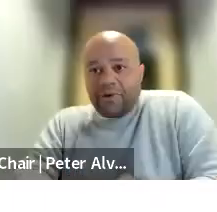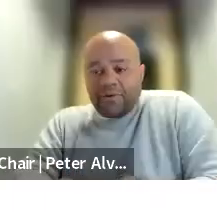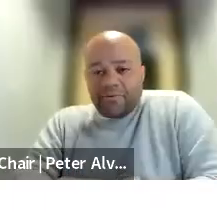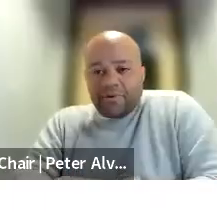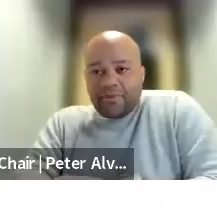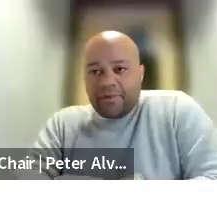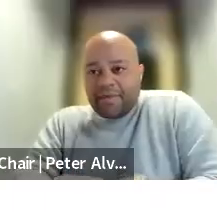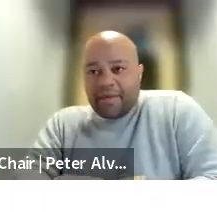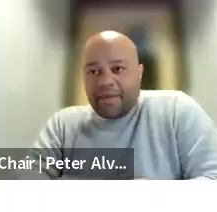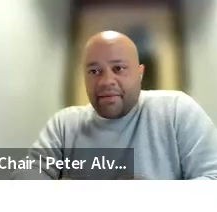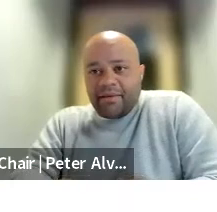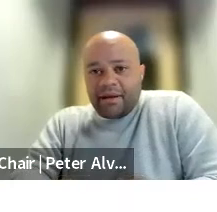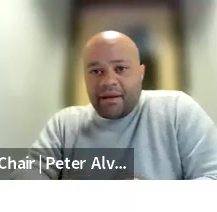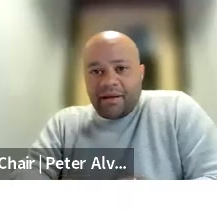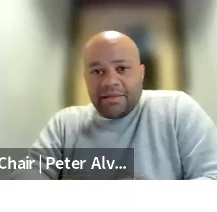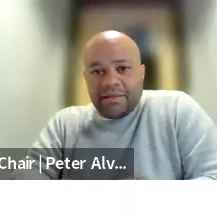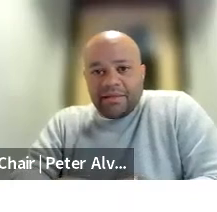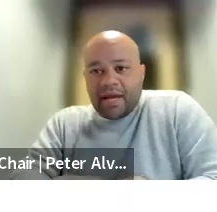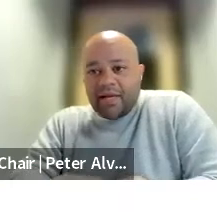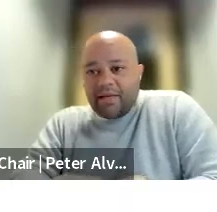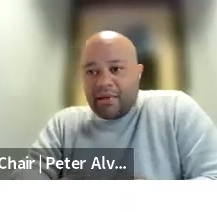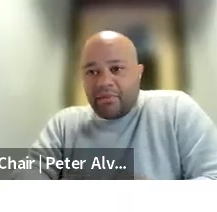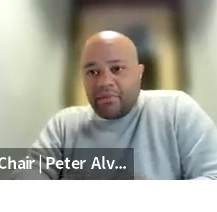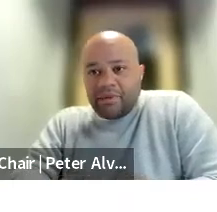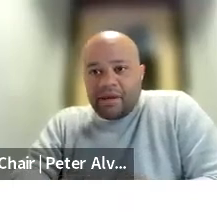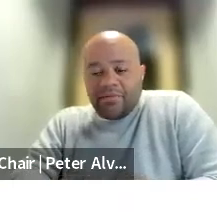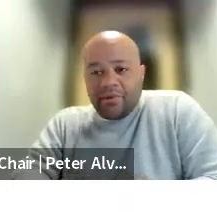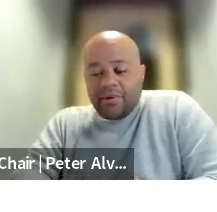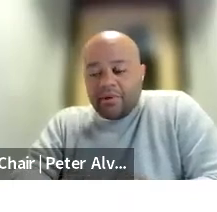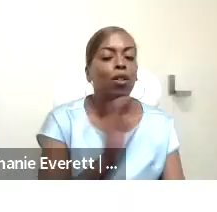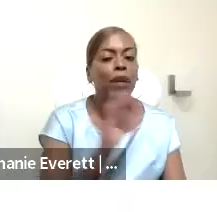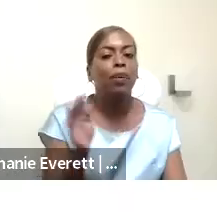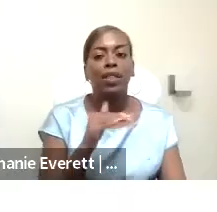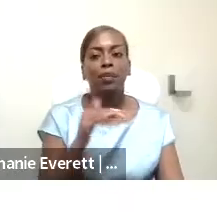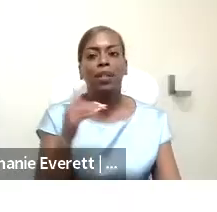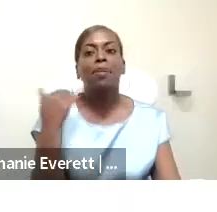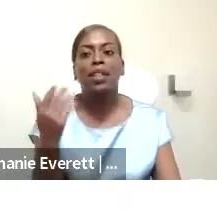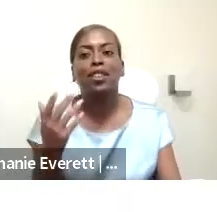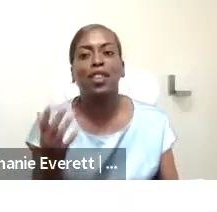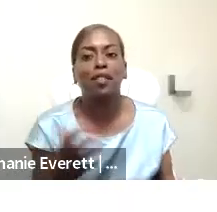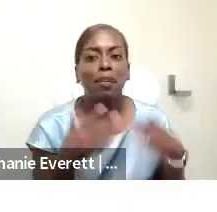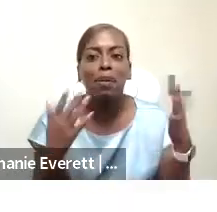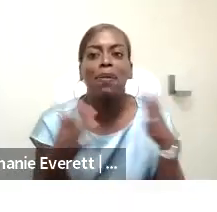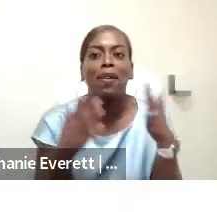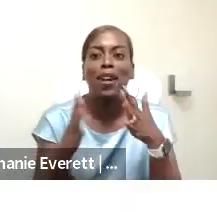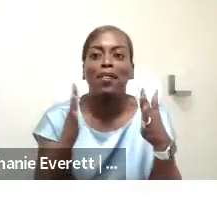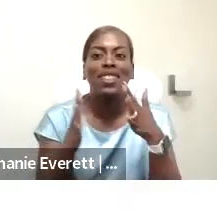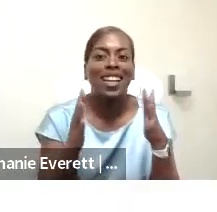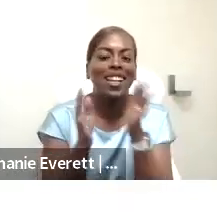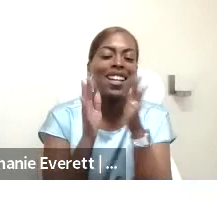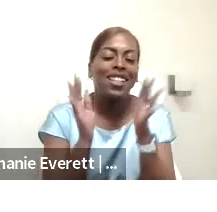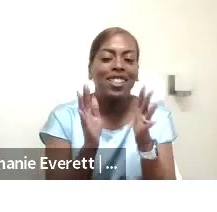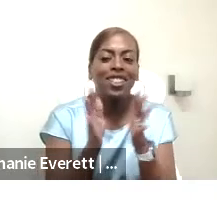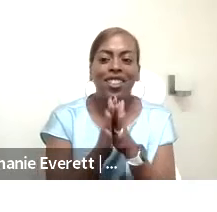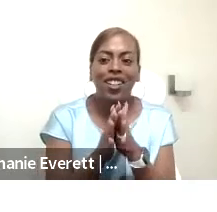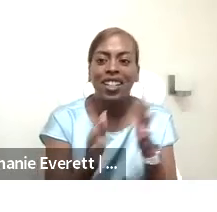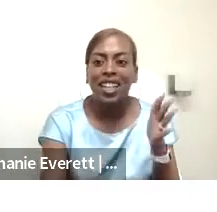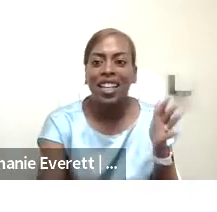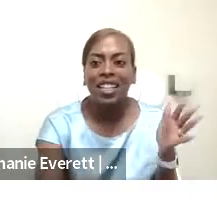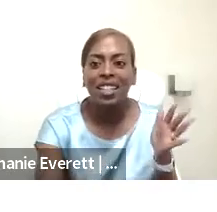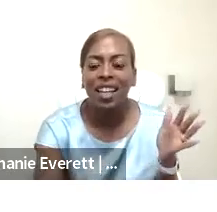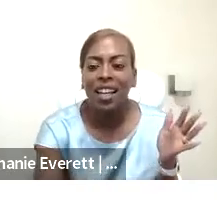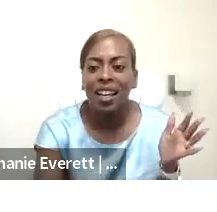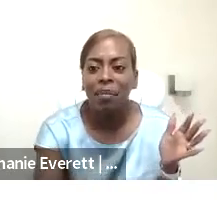Thank you for putting that into the chat and bringing that forward. I knew they put something up. I just couldn't remember where it was at.